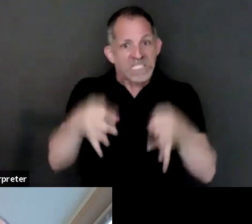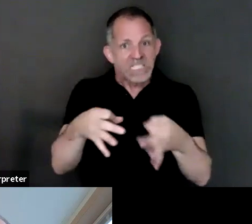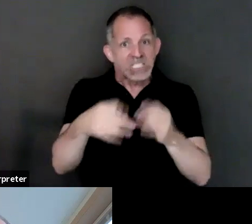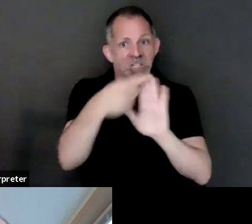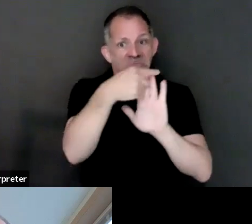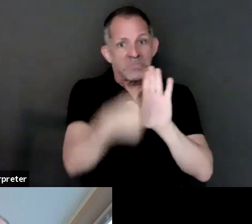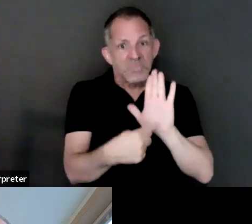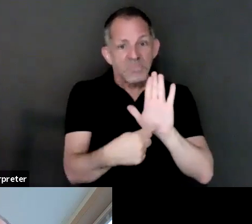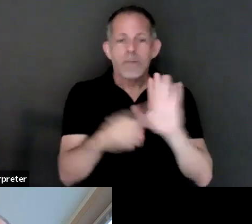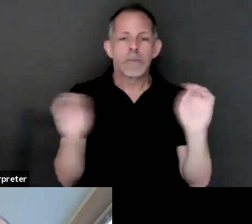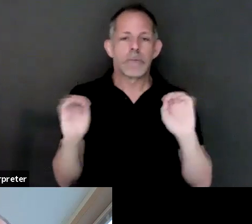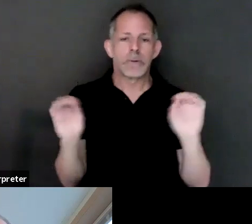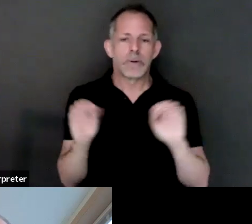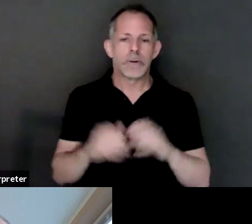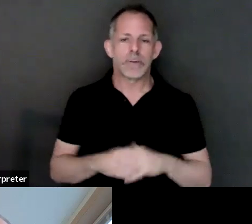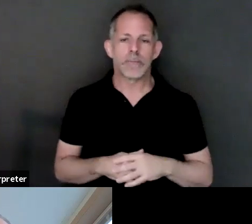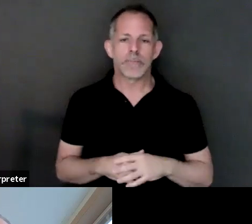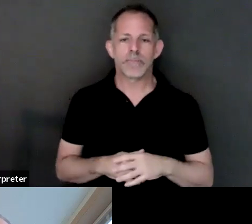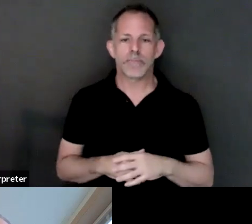this point.